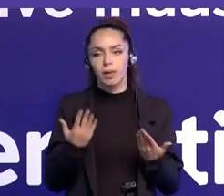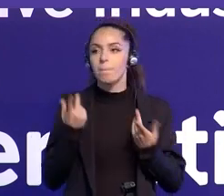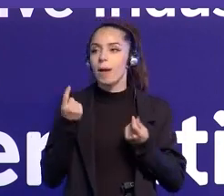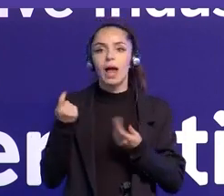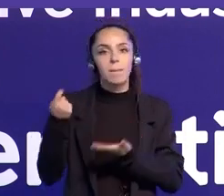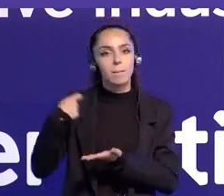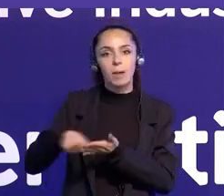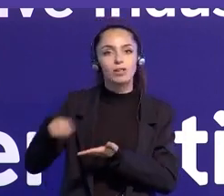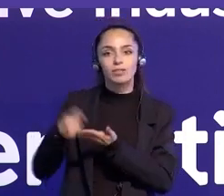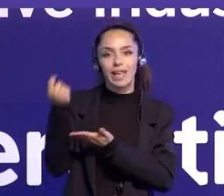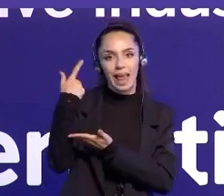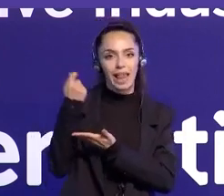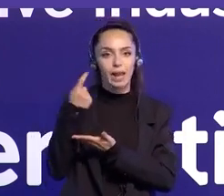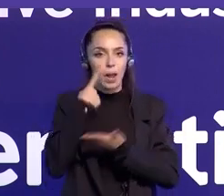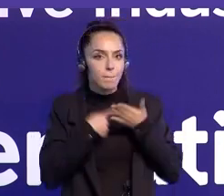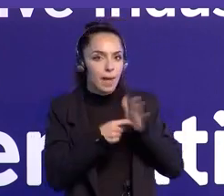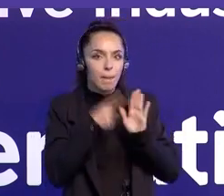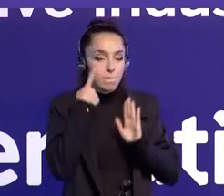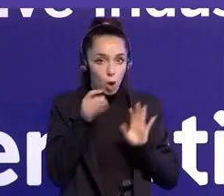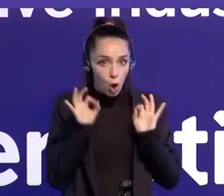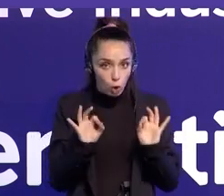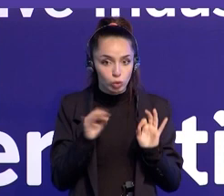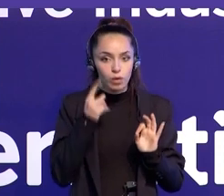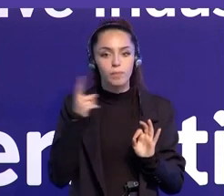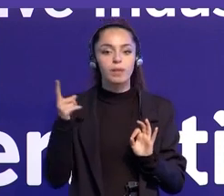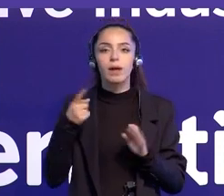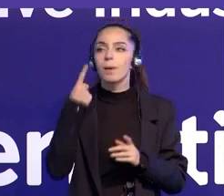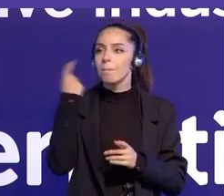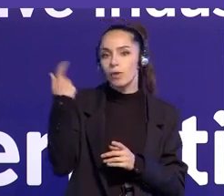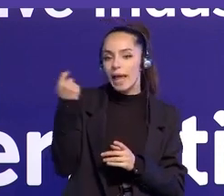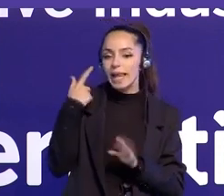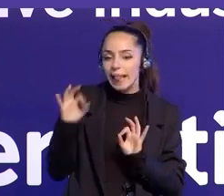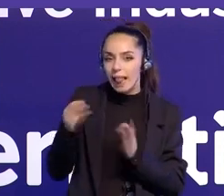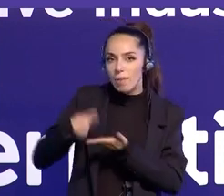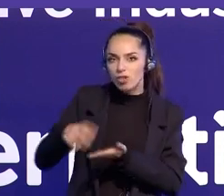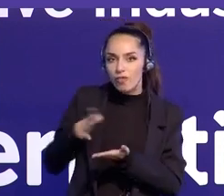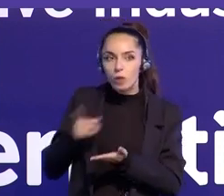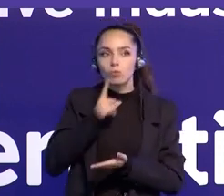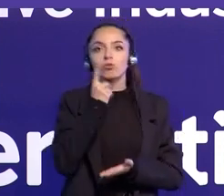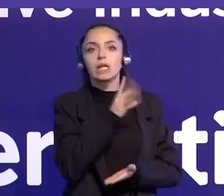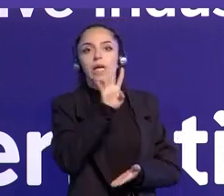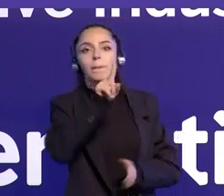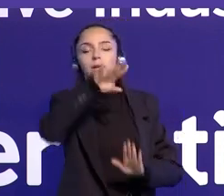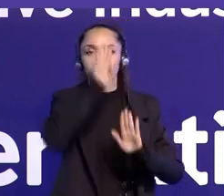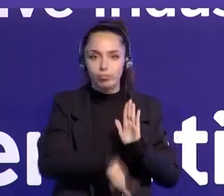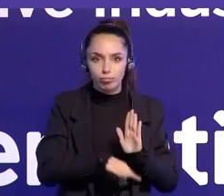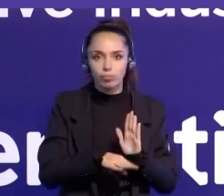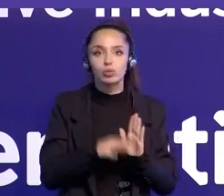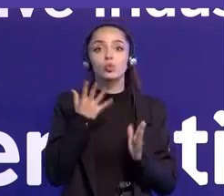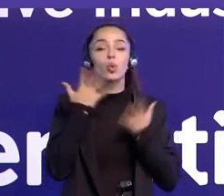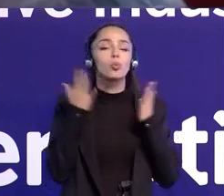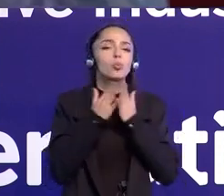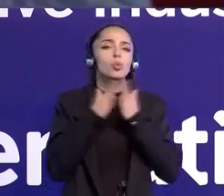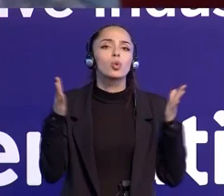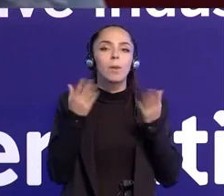37% of creative professionals lost their jobs. Revenues that are lost due to the disruption of